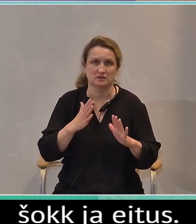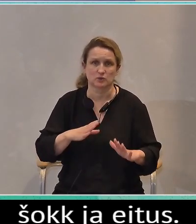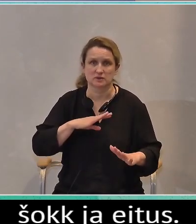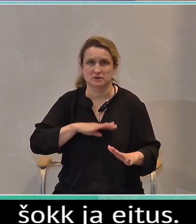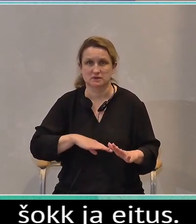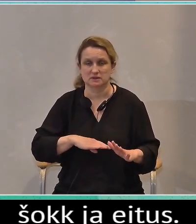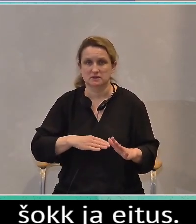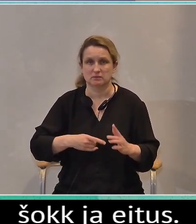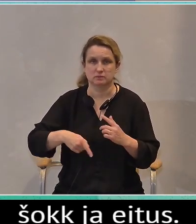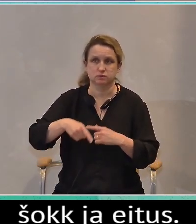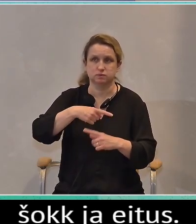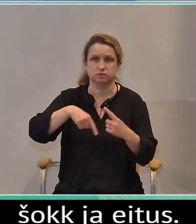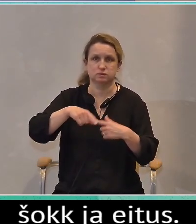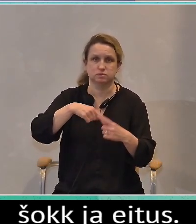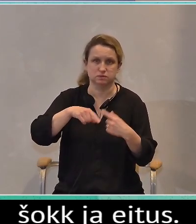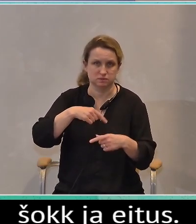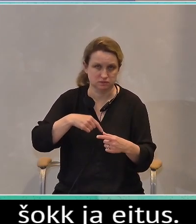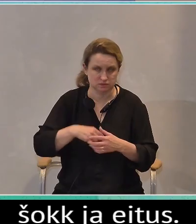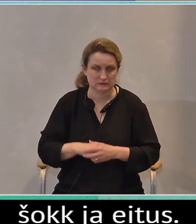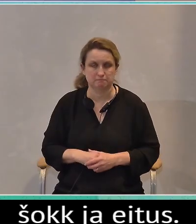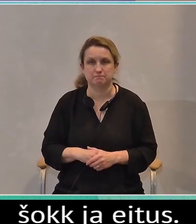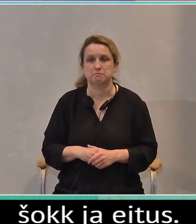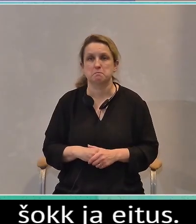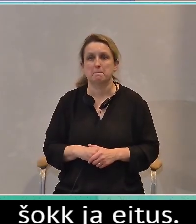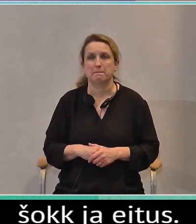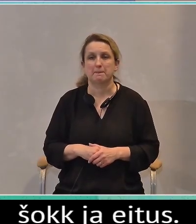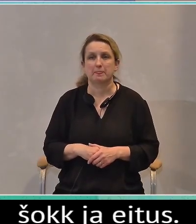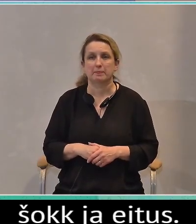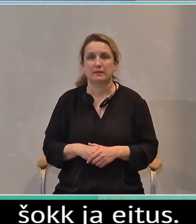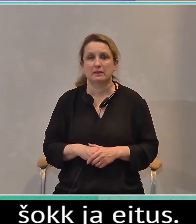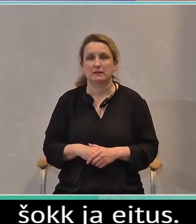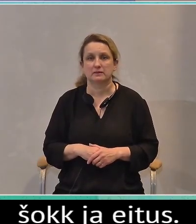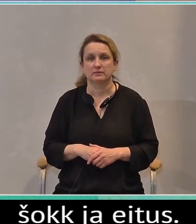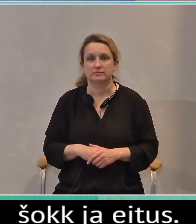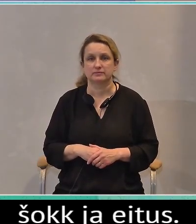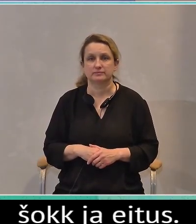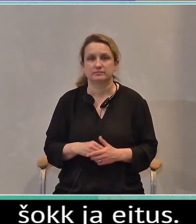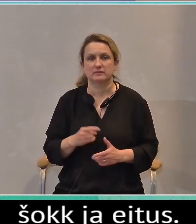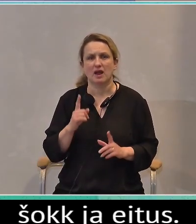interspersed with moments of helplessness and grief.